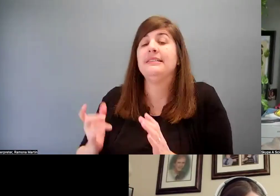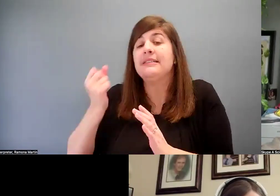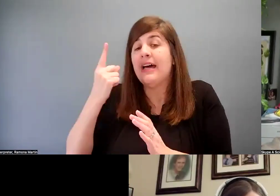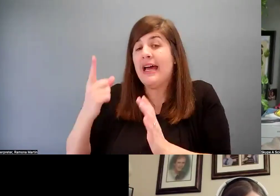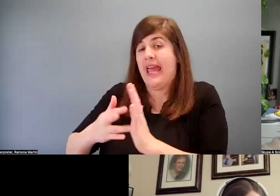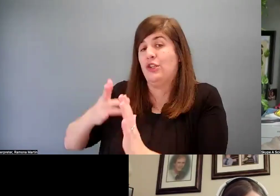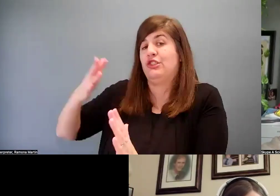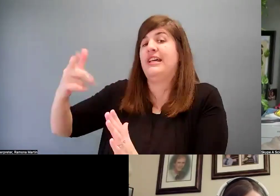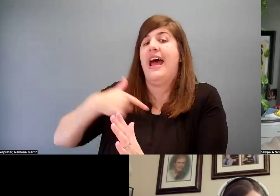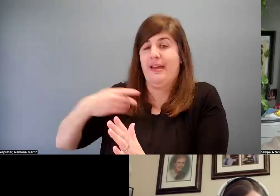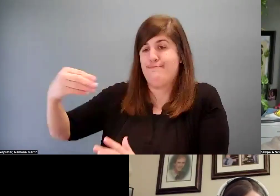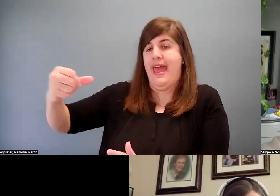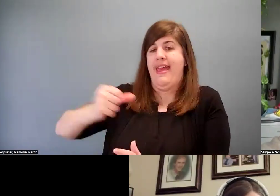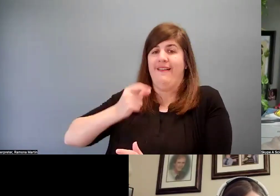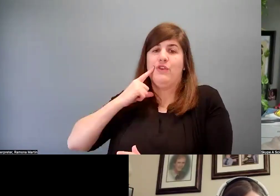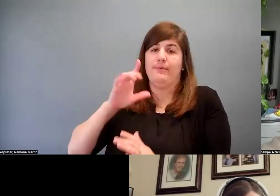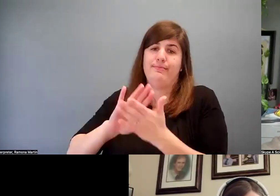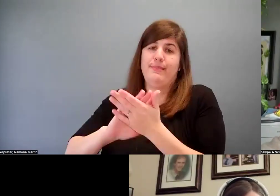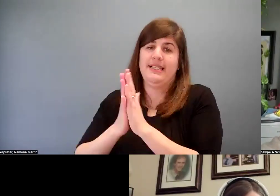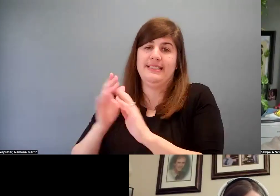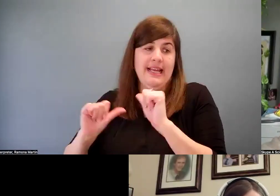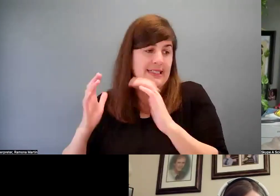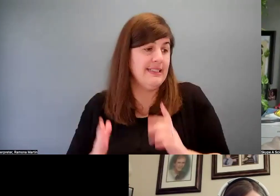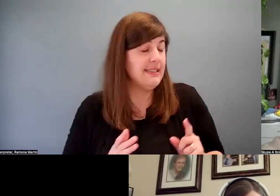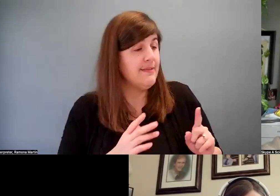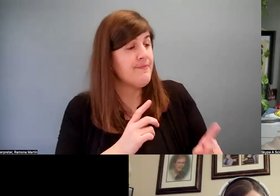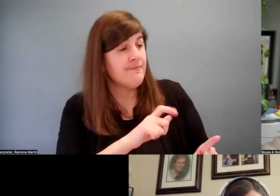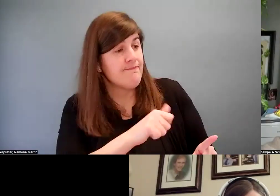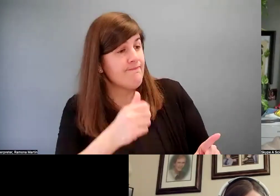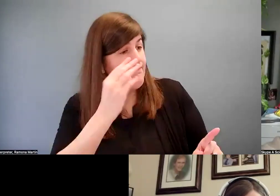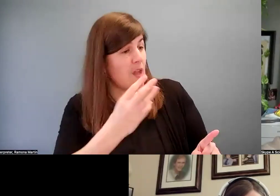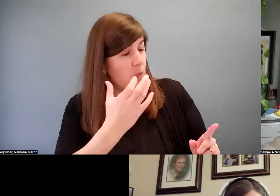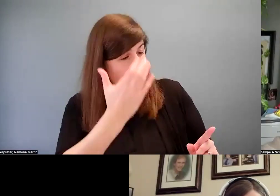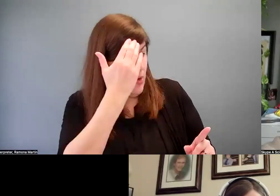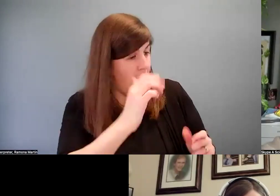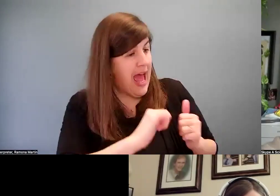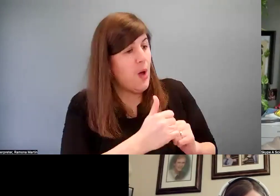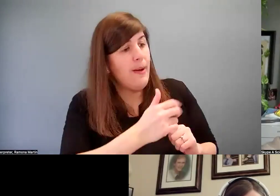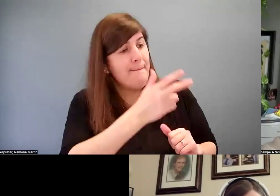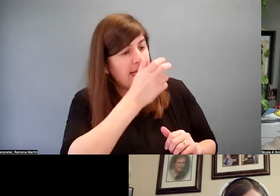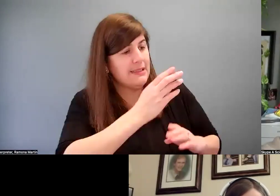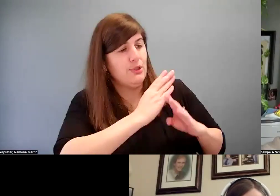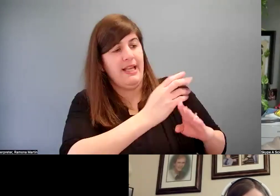is good. Yeah. Declan wants to know, how do bugs protect themselves from their predators?